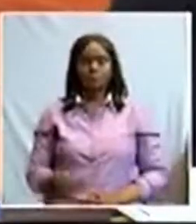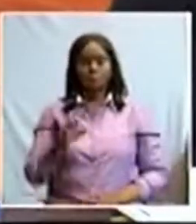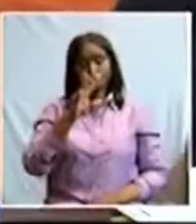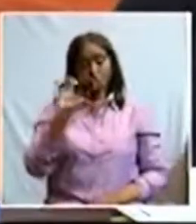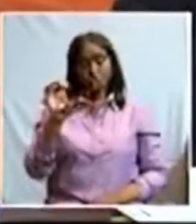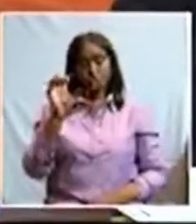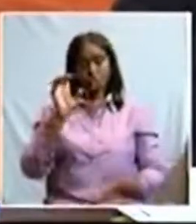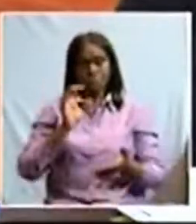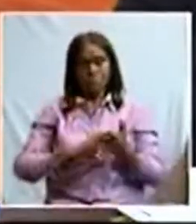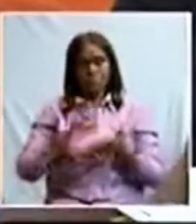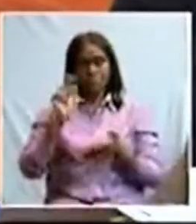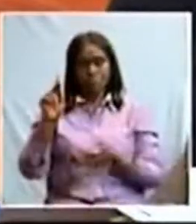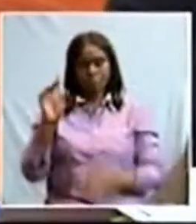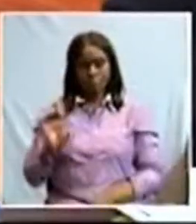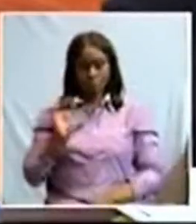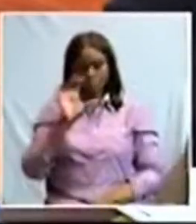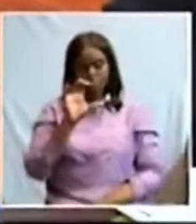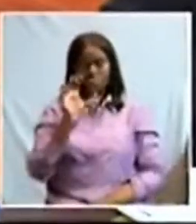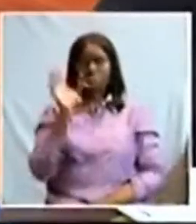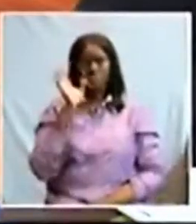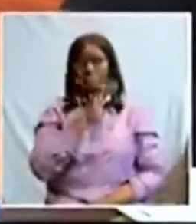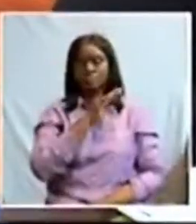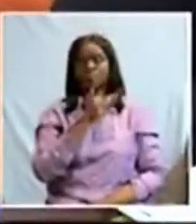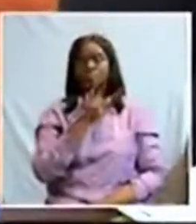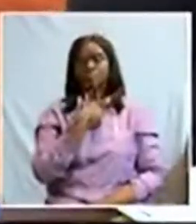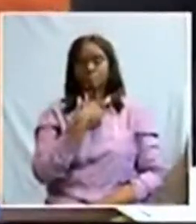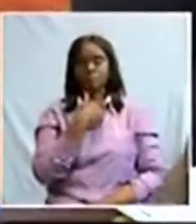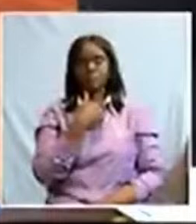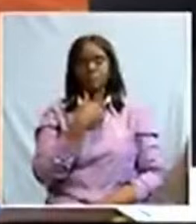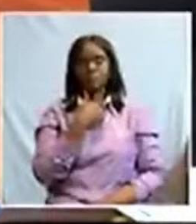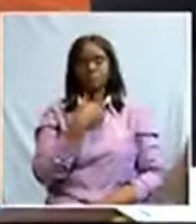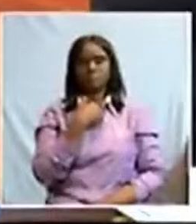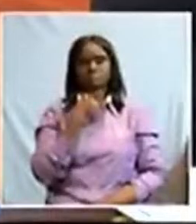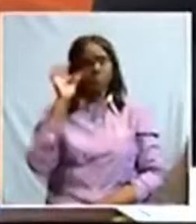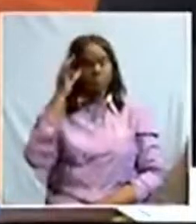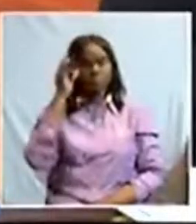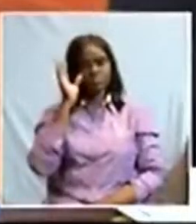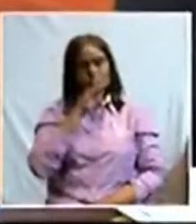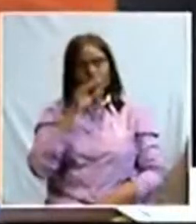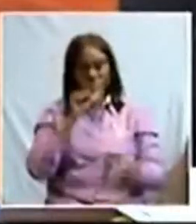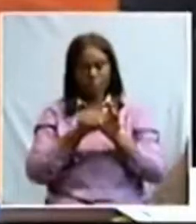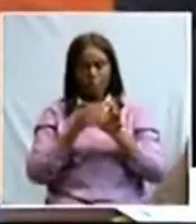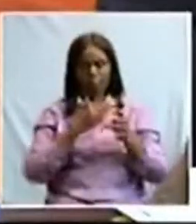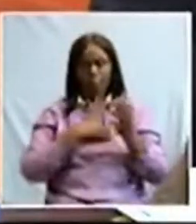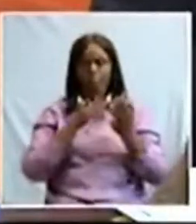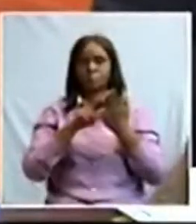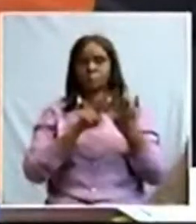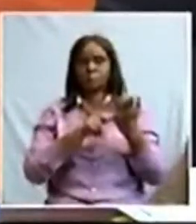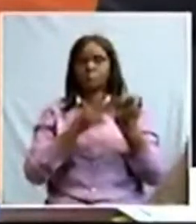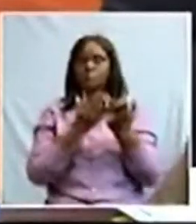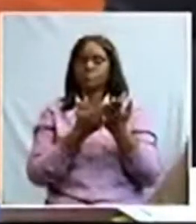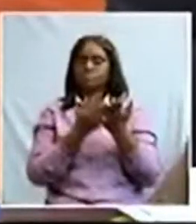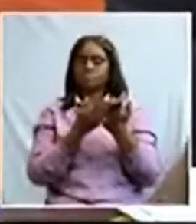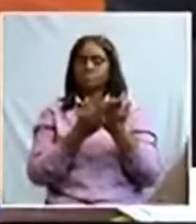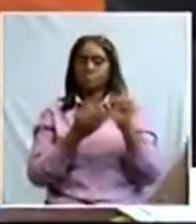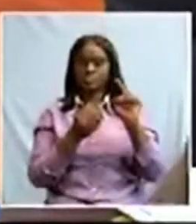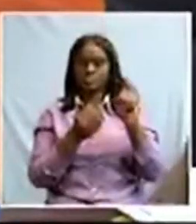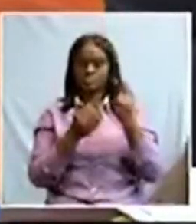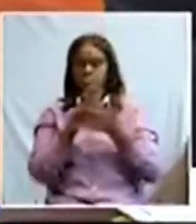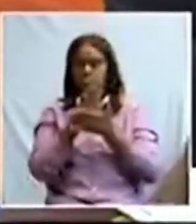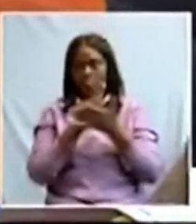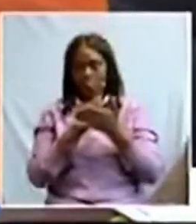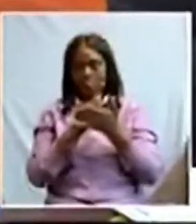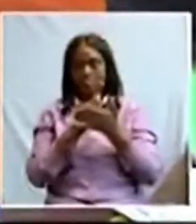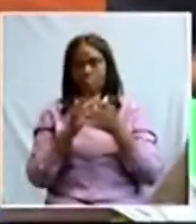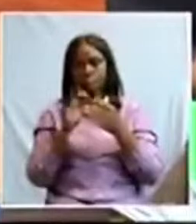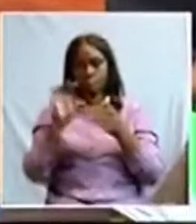400,000 kwacha was allocated to the phase 1. If you take note in my report, the phase 1